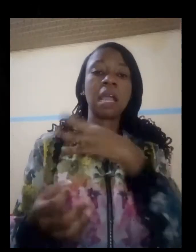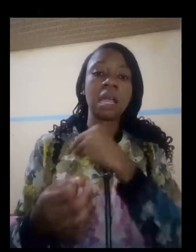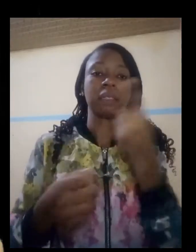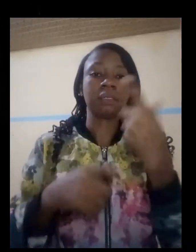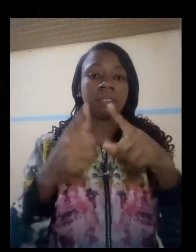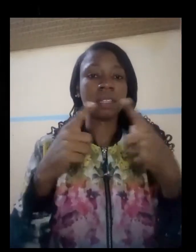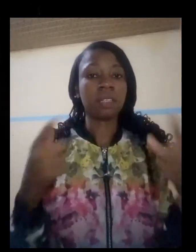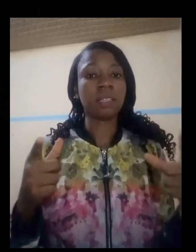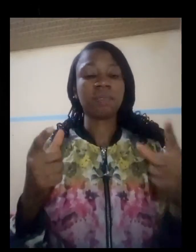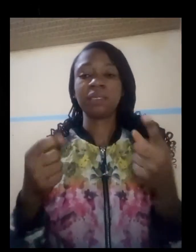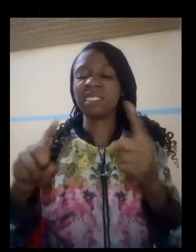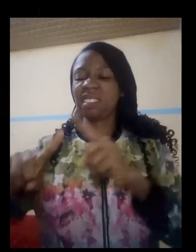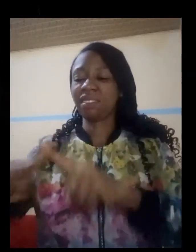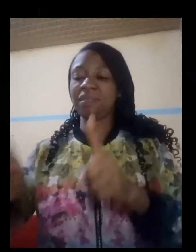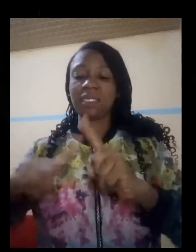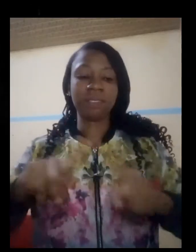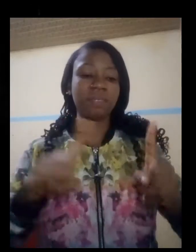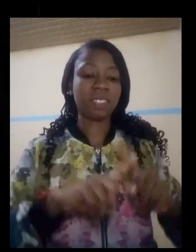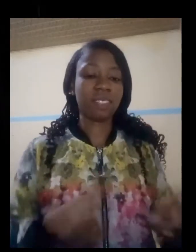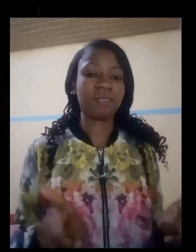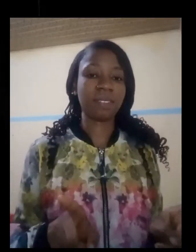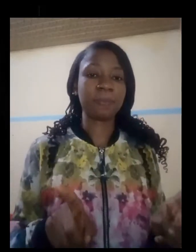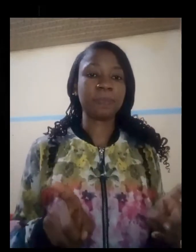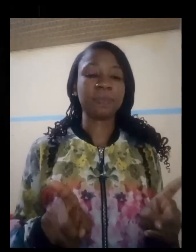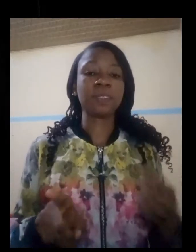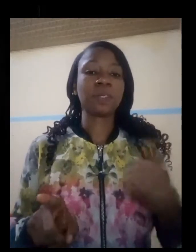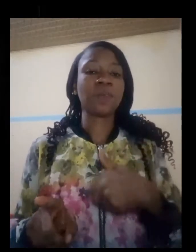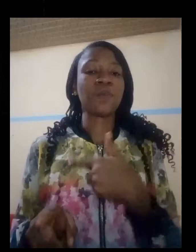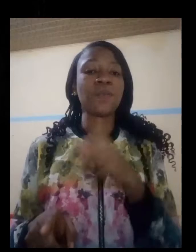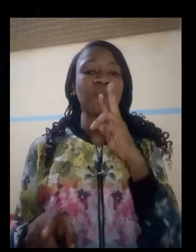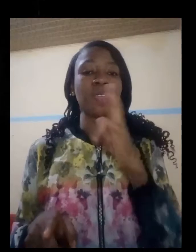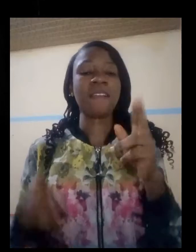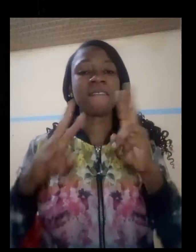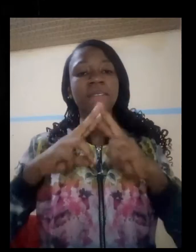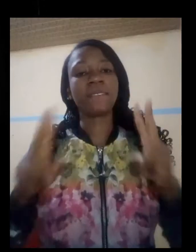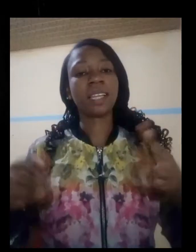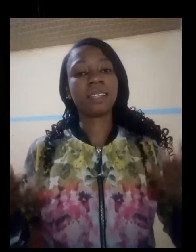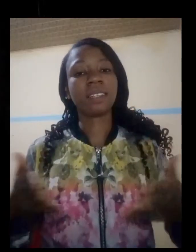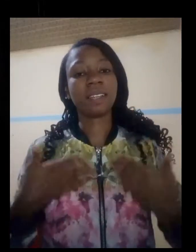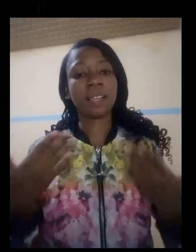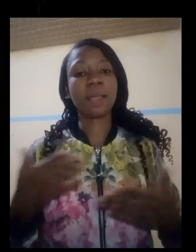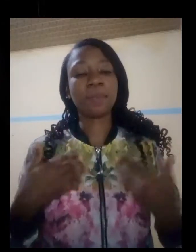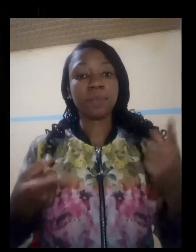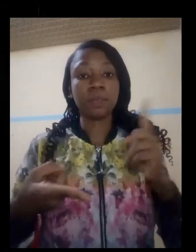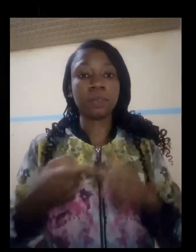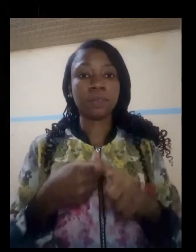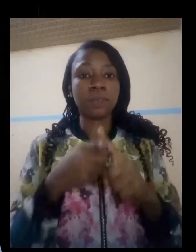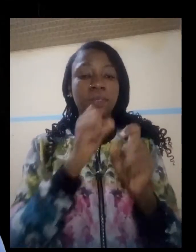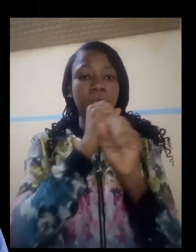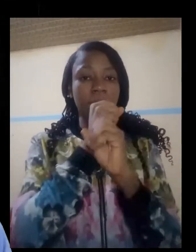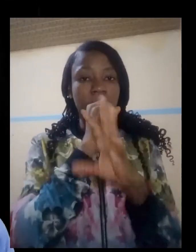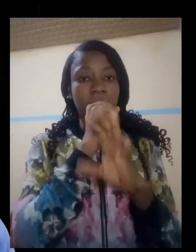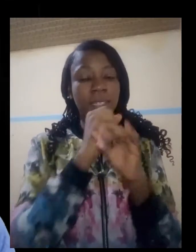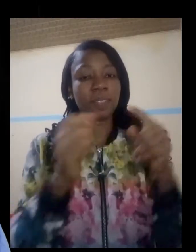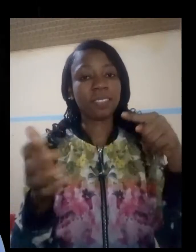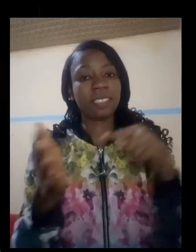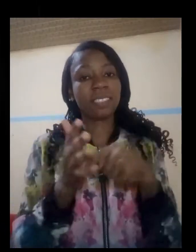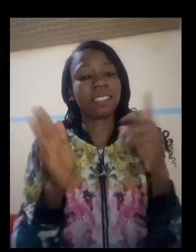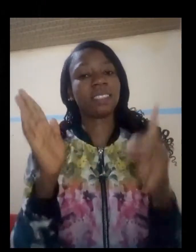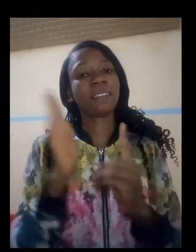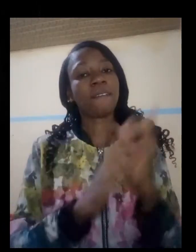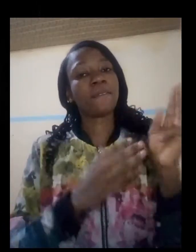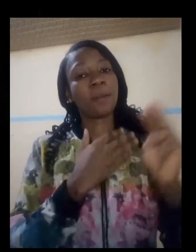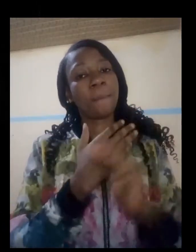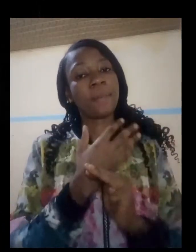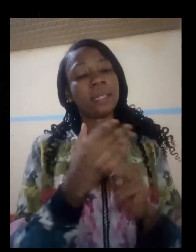So we are very excited to announce this development and to announce this activity that is